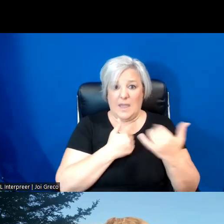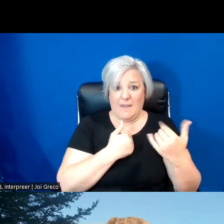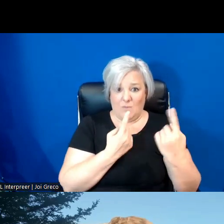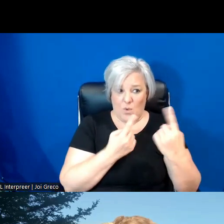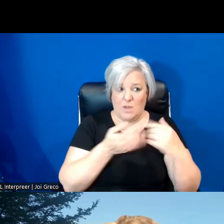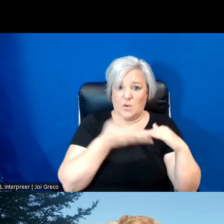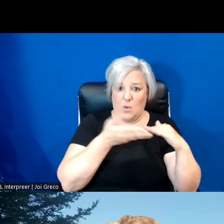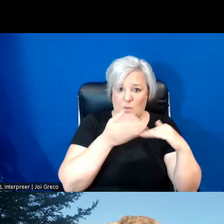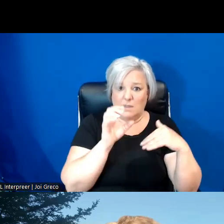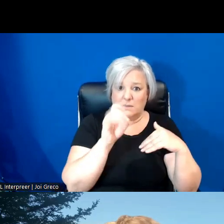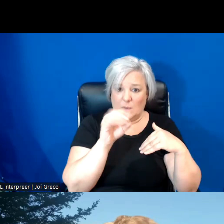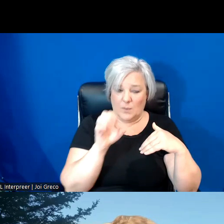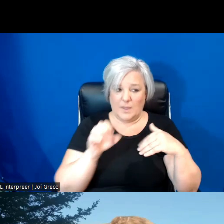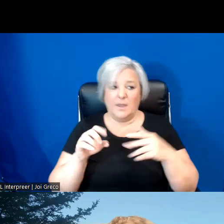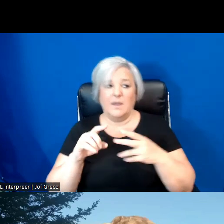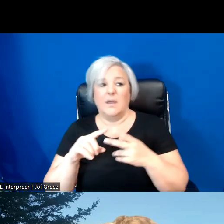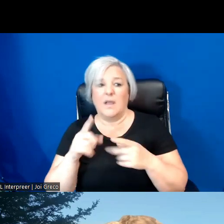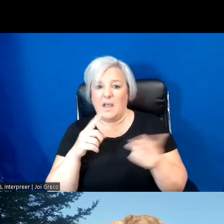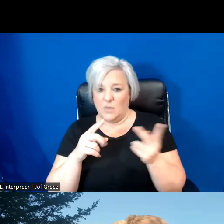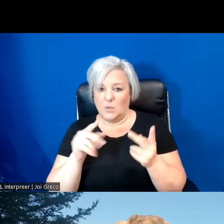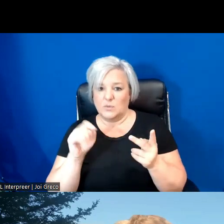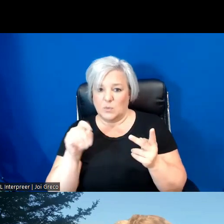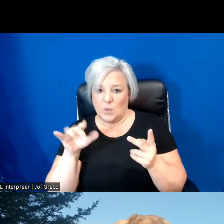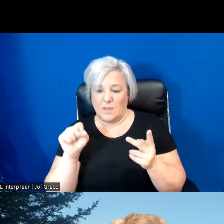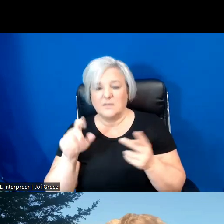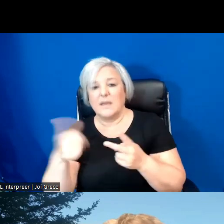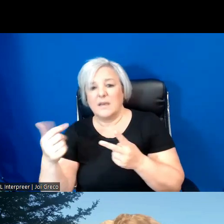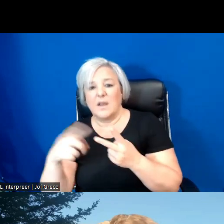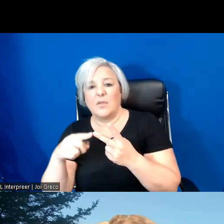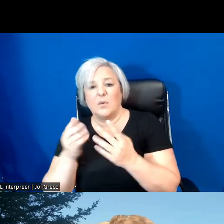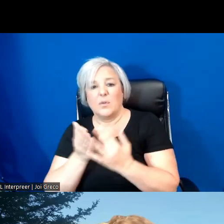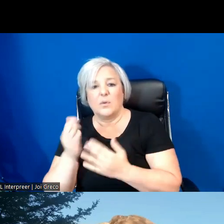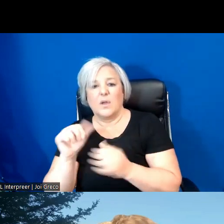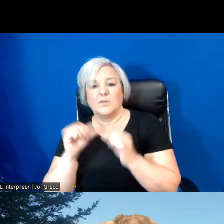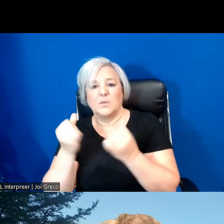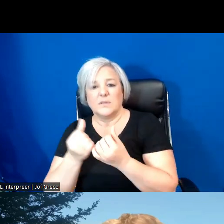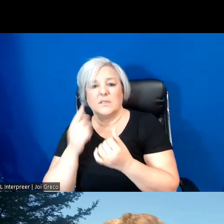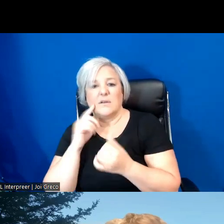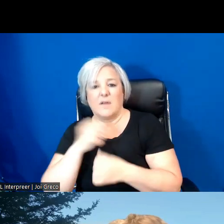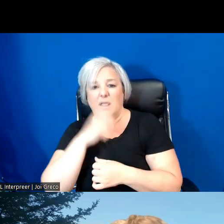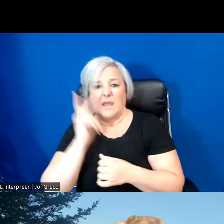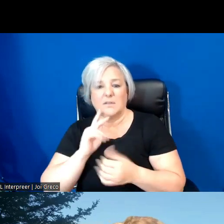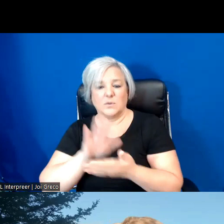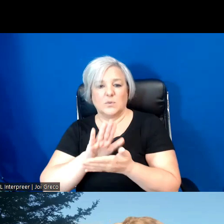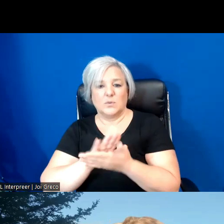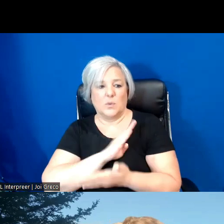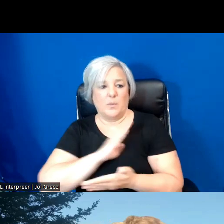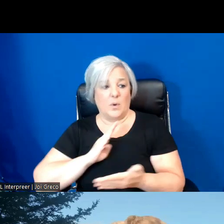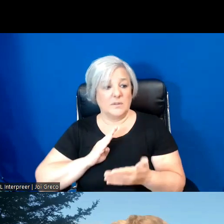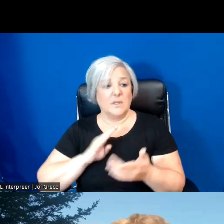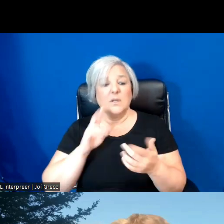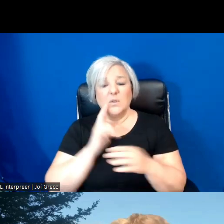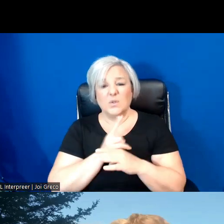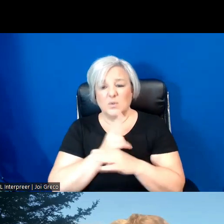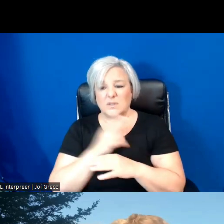around those tools, and another one through the Association of Alaska School Boards using a